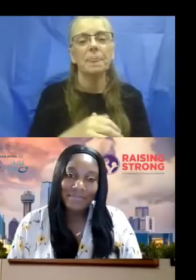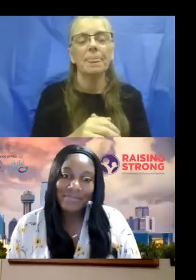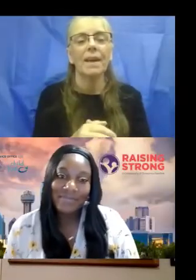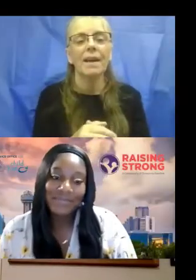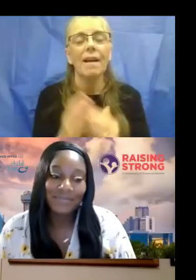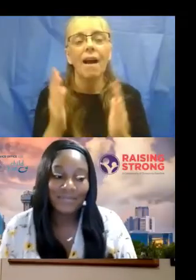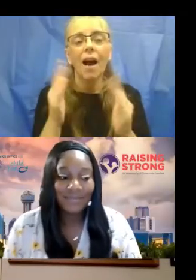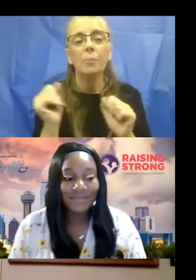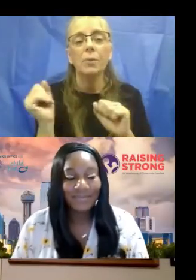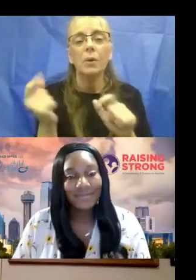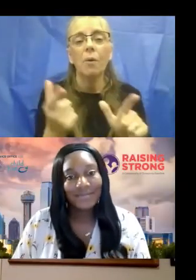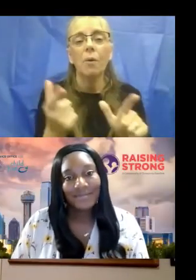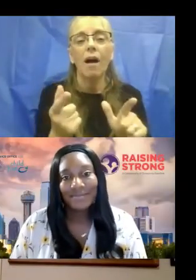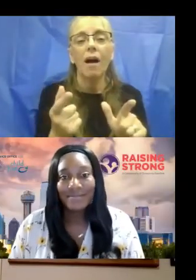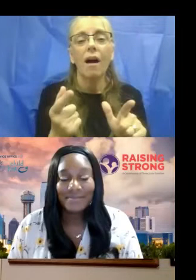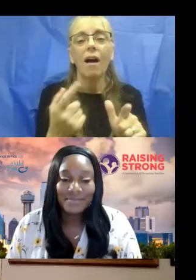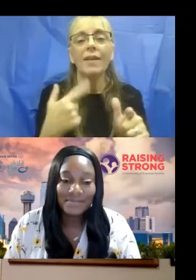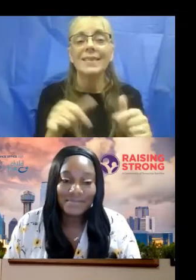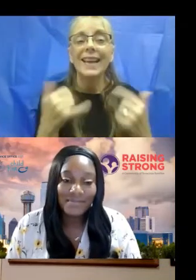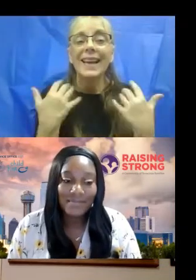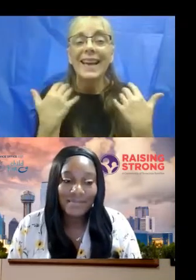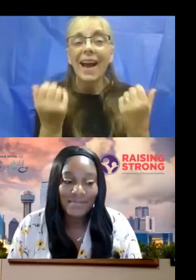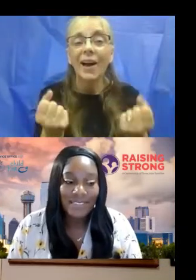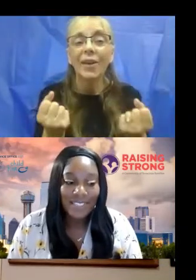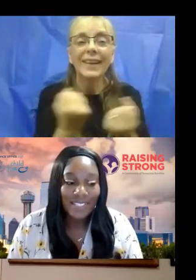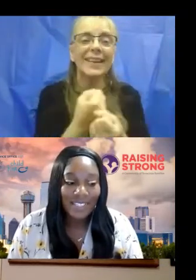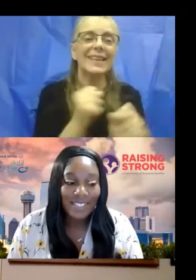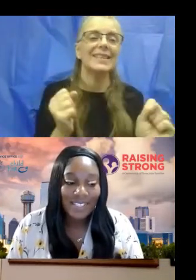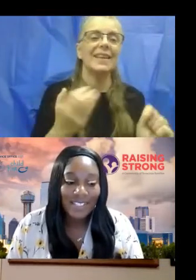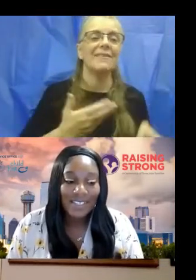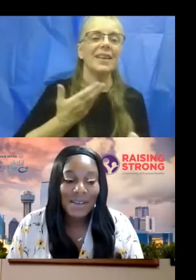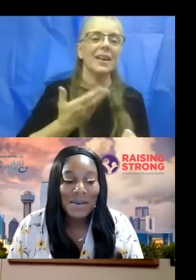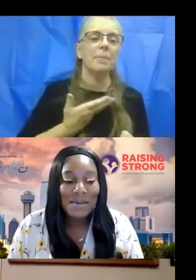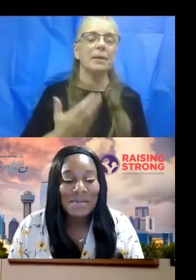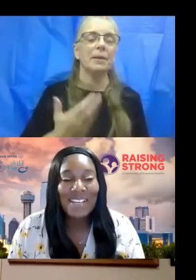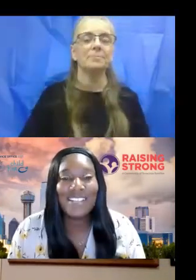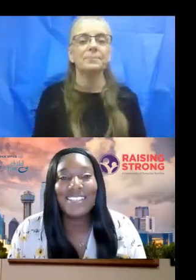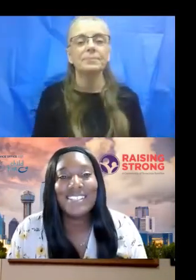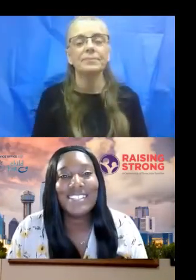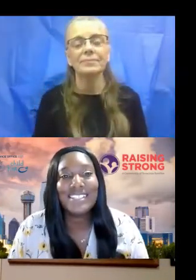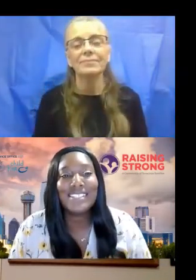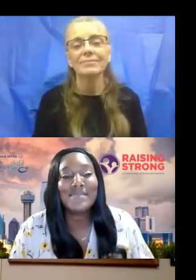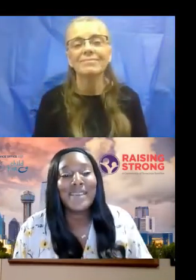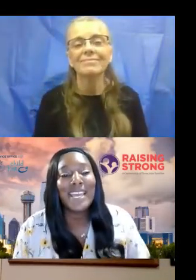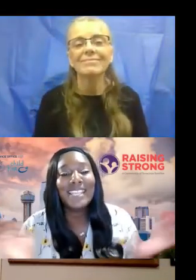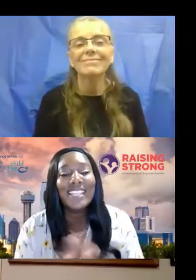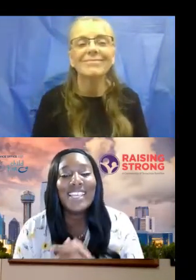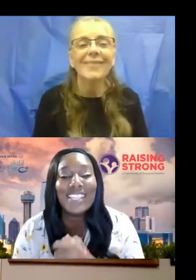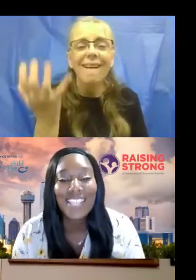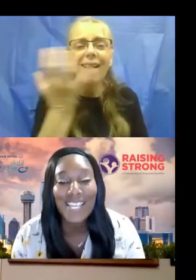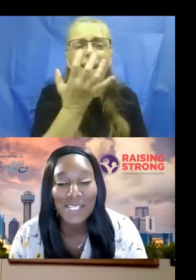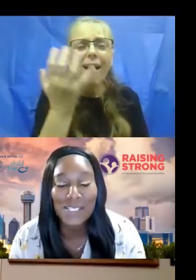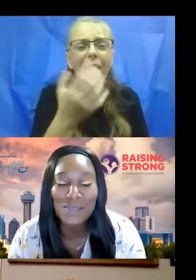stay healthy and safe and happy. Oh my goodness, Bailey, thank you